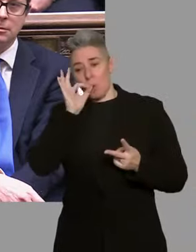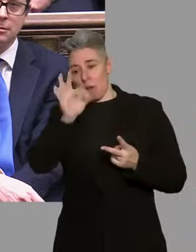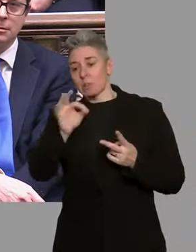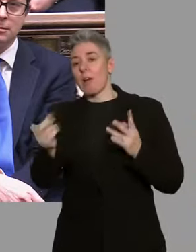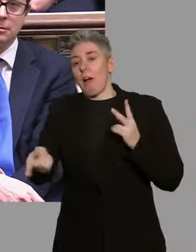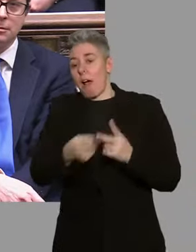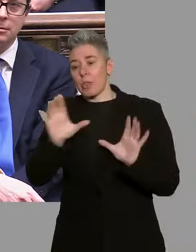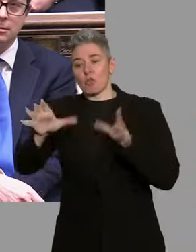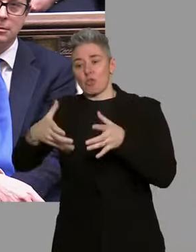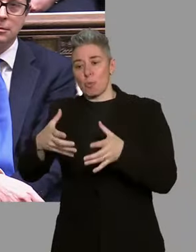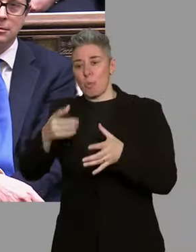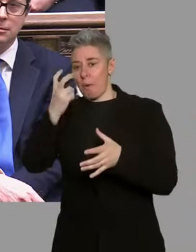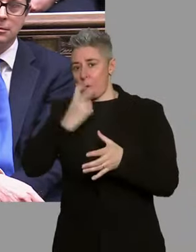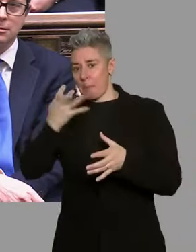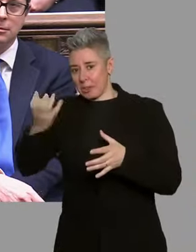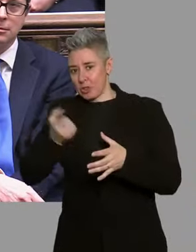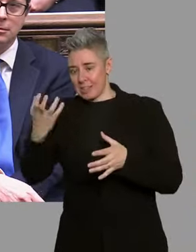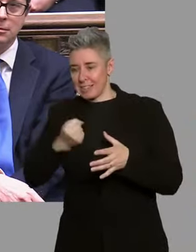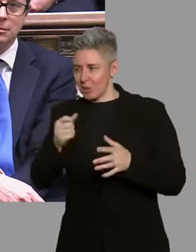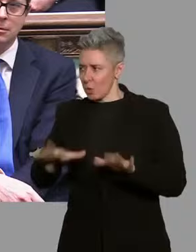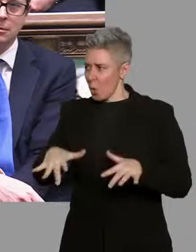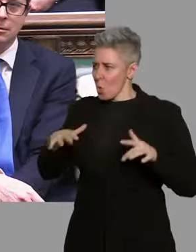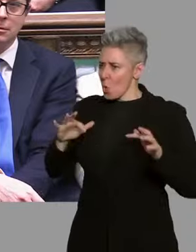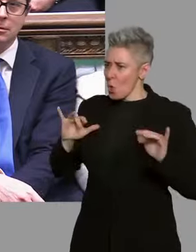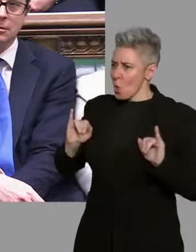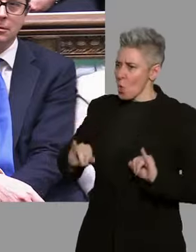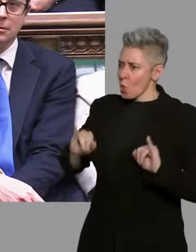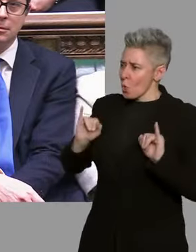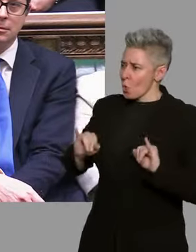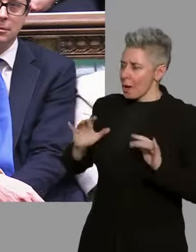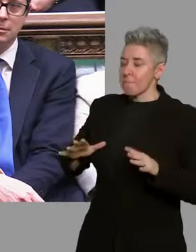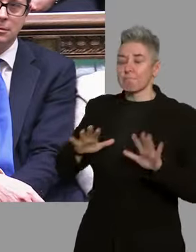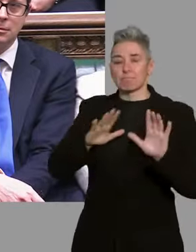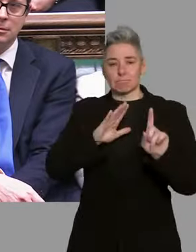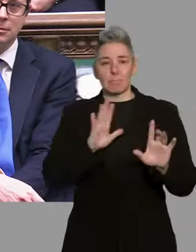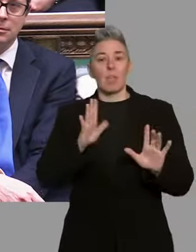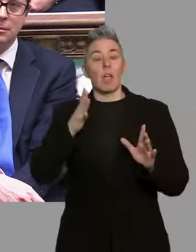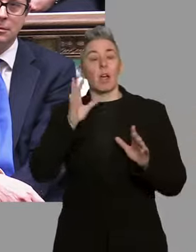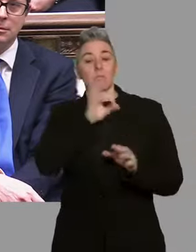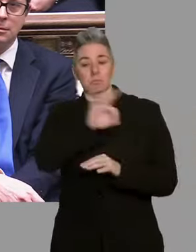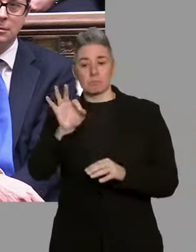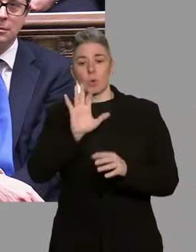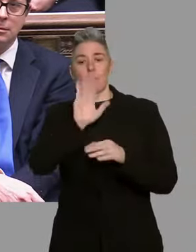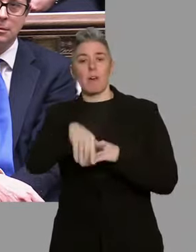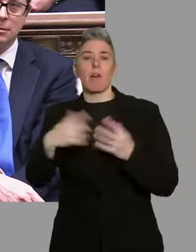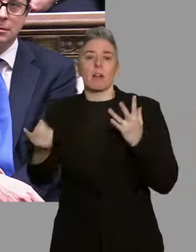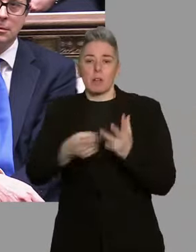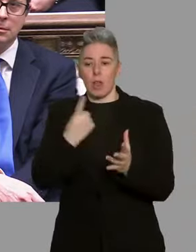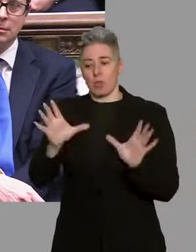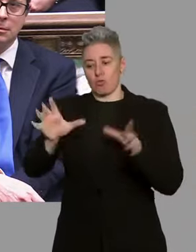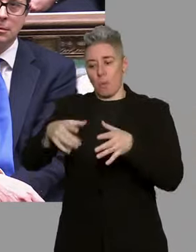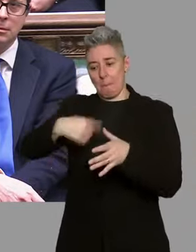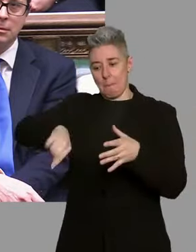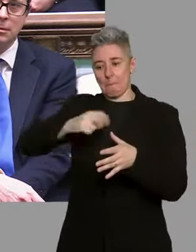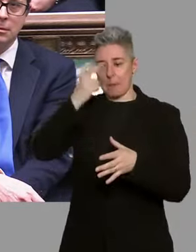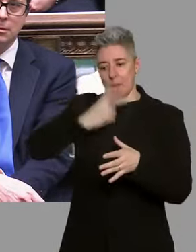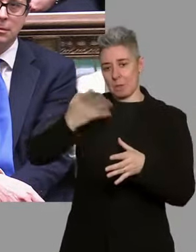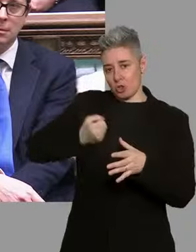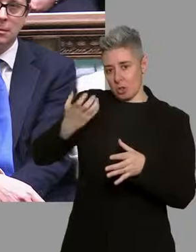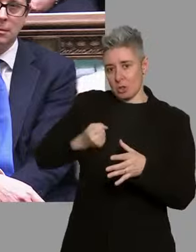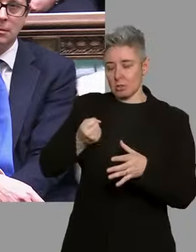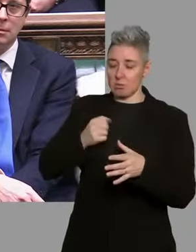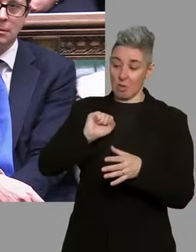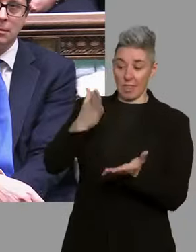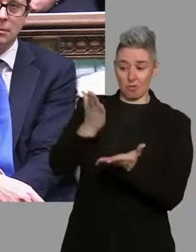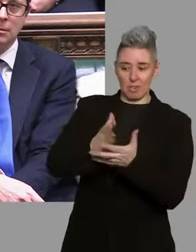Let's ask about another group of pensioners whose trust was broken. Since the Chancellor cut winter fuel payments, how